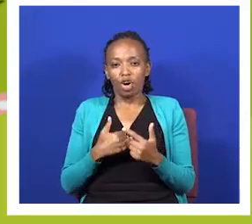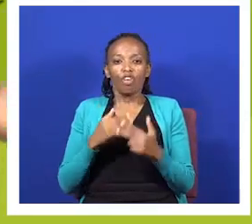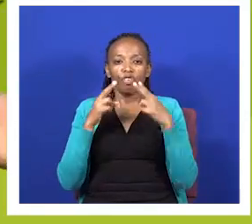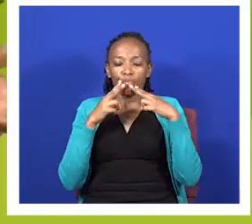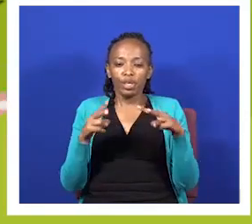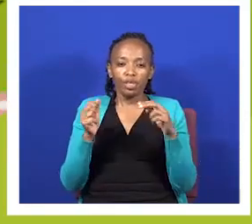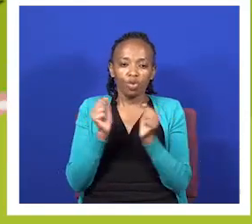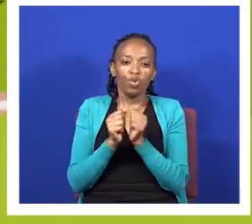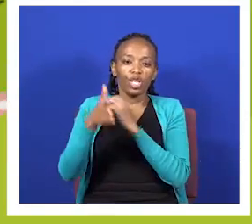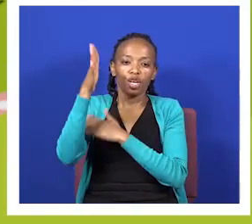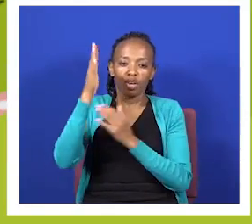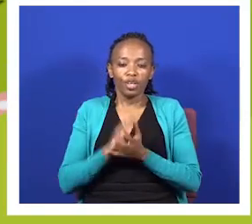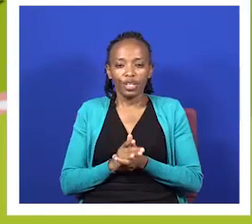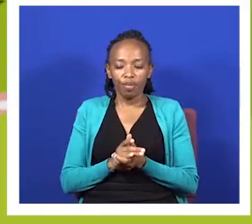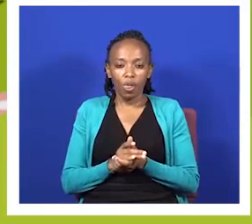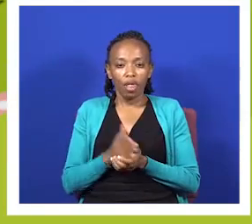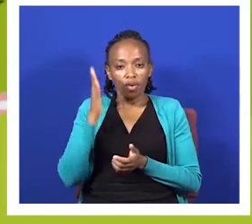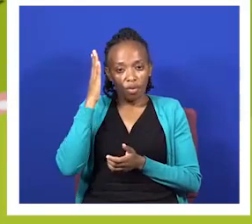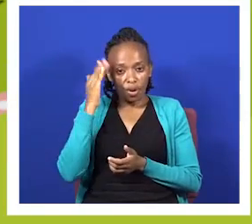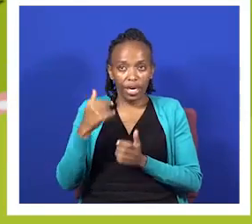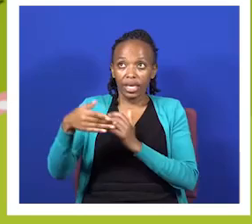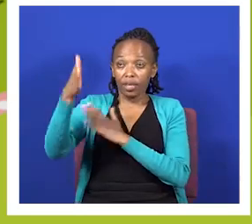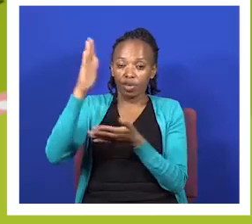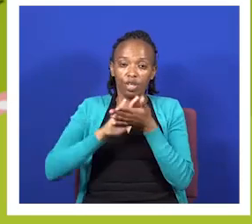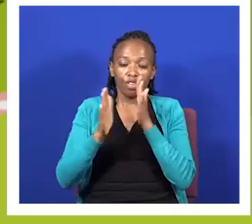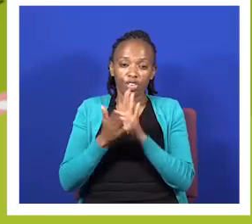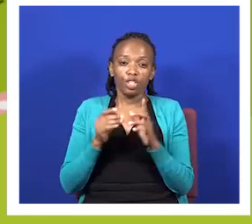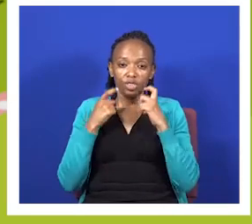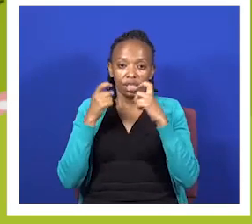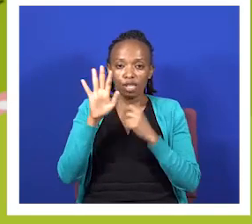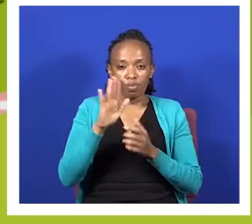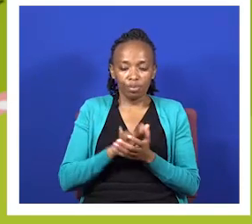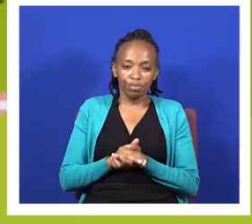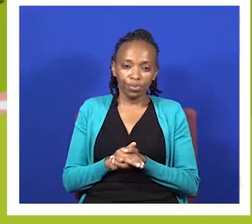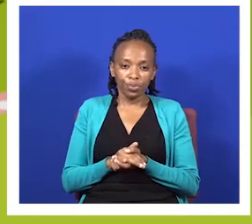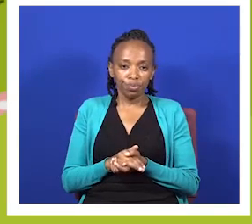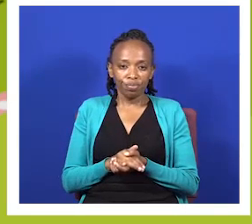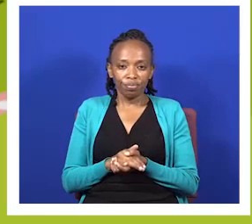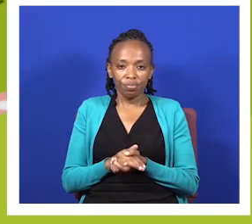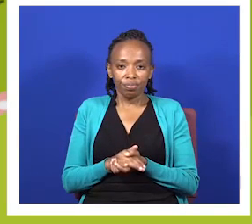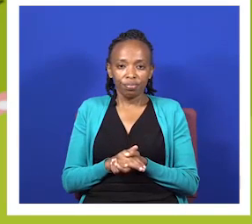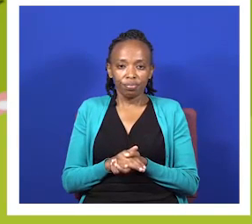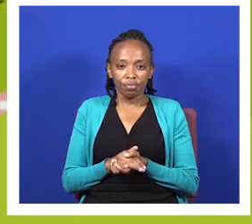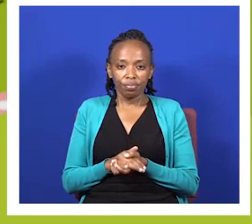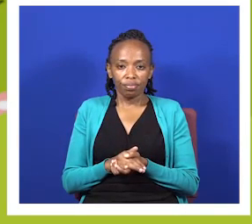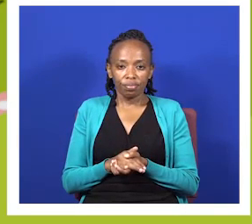have peace with God because he forgives your sin.